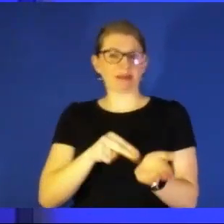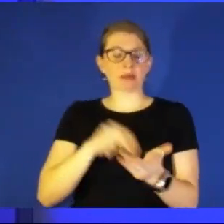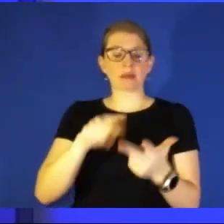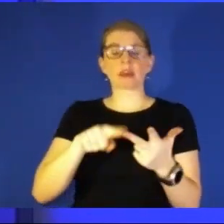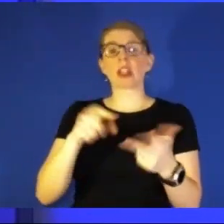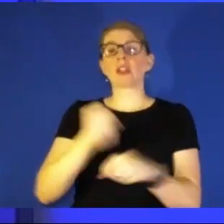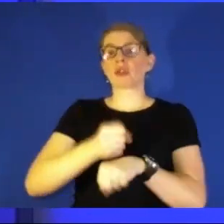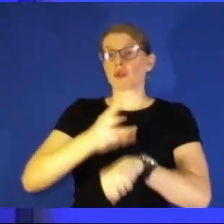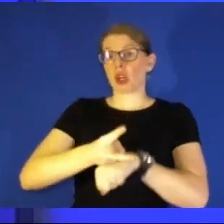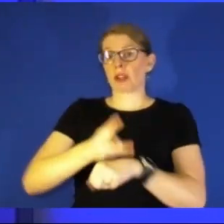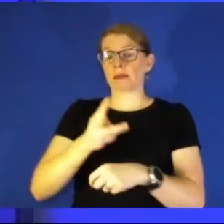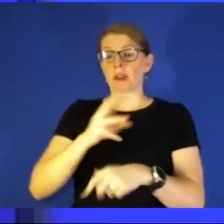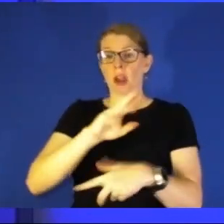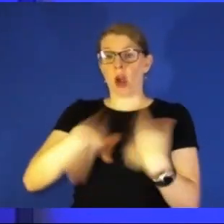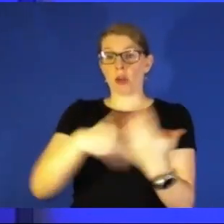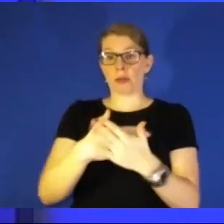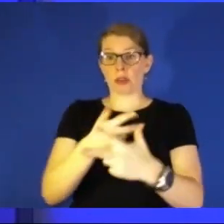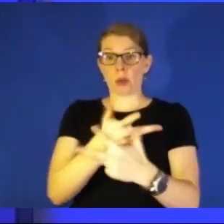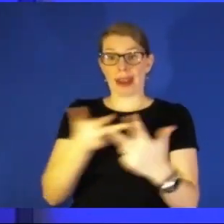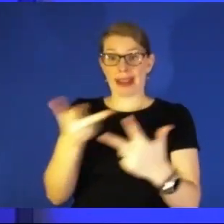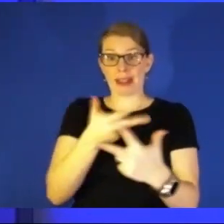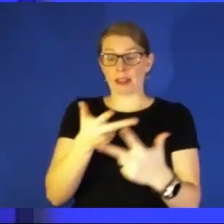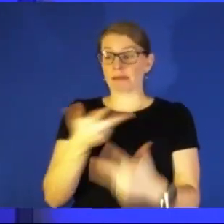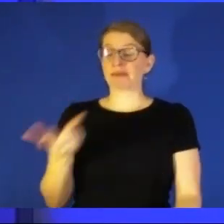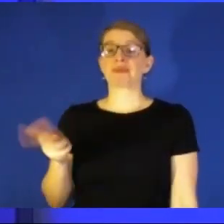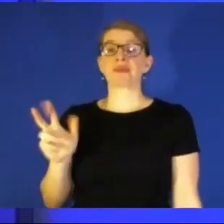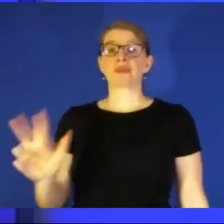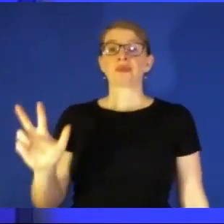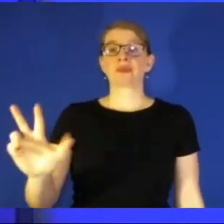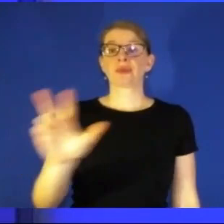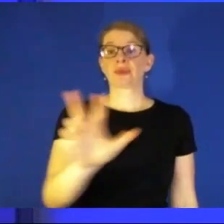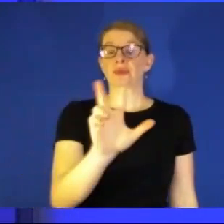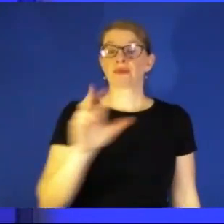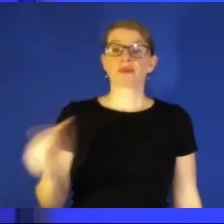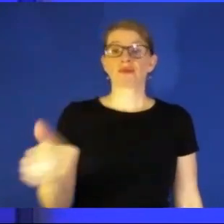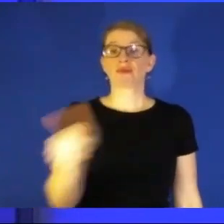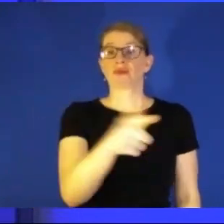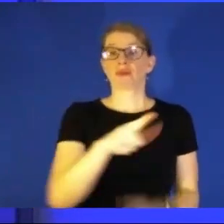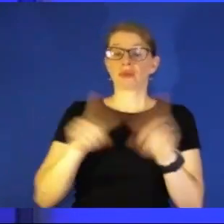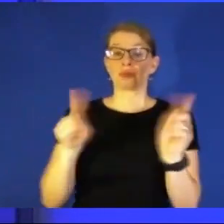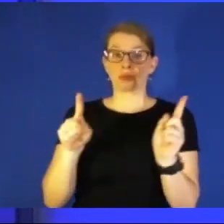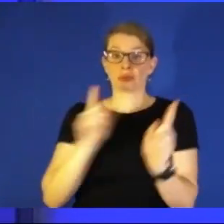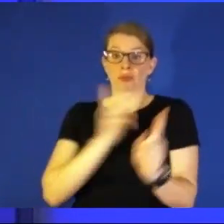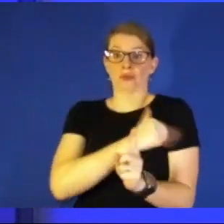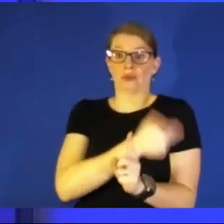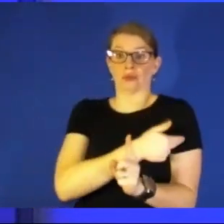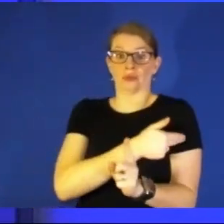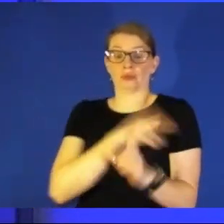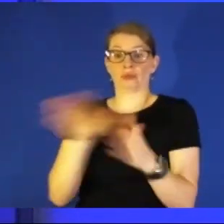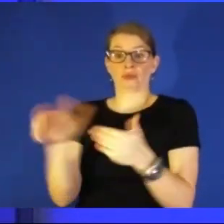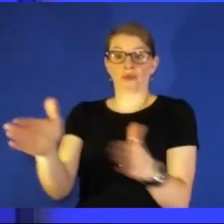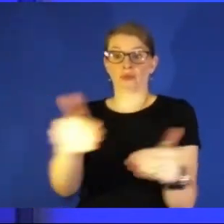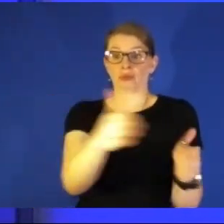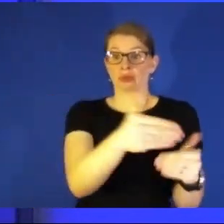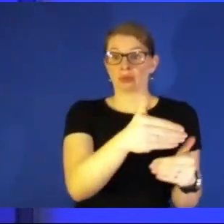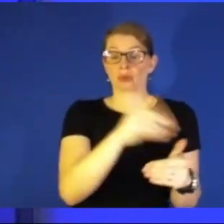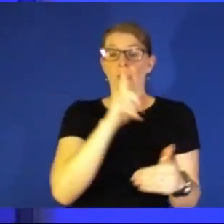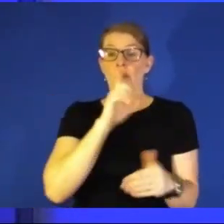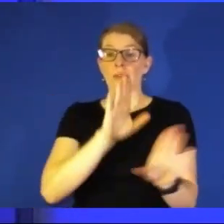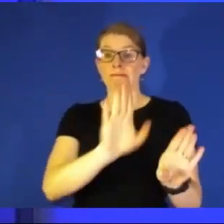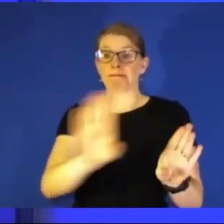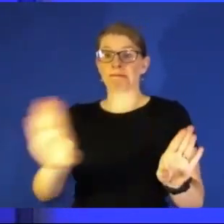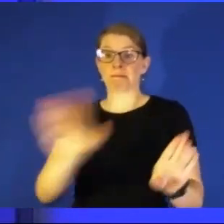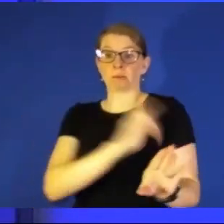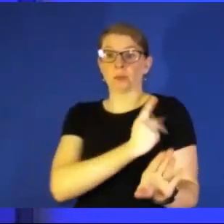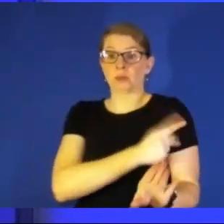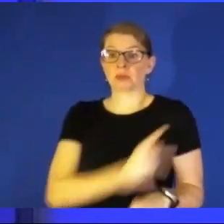worker, and we actually round in the hospital together to see patients wherever they're located in the hospital. So